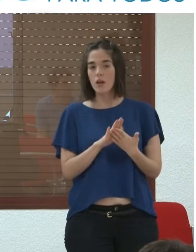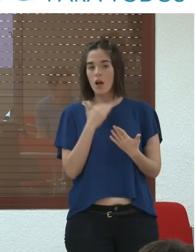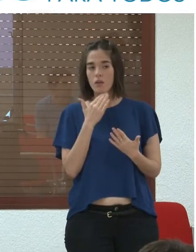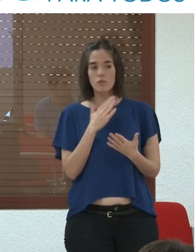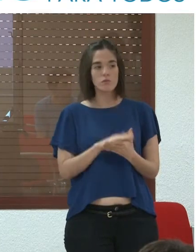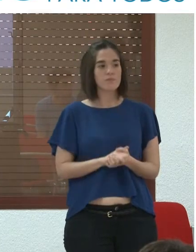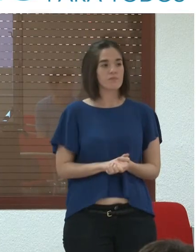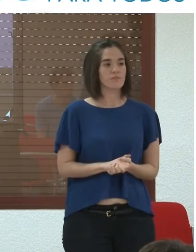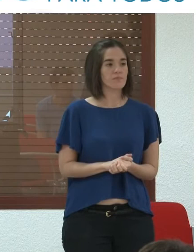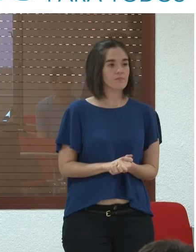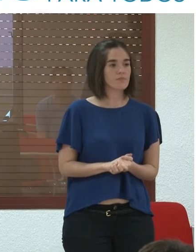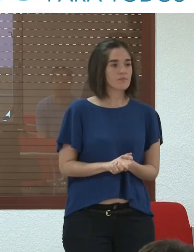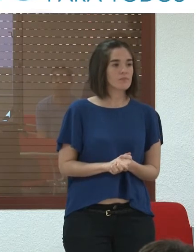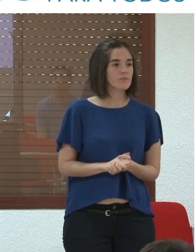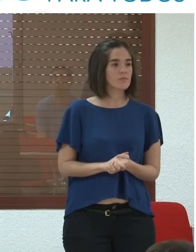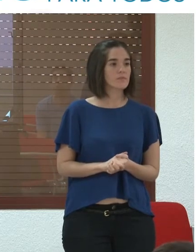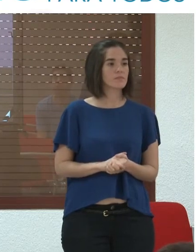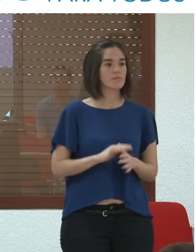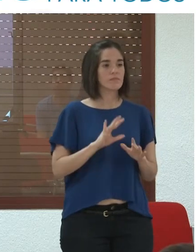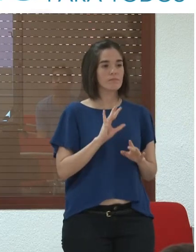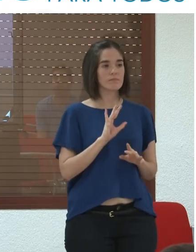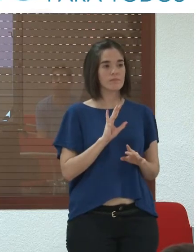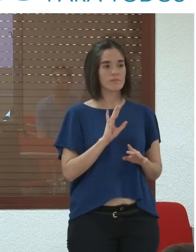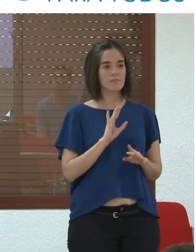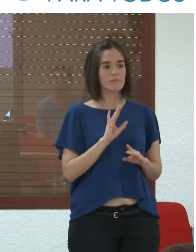we have time for questions or comments.